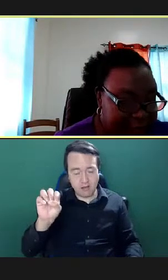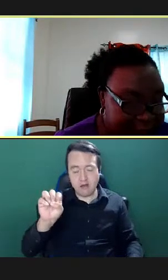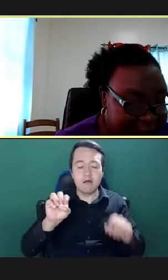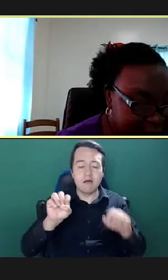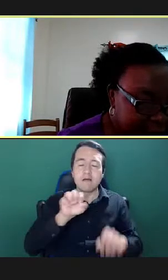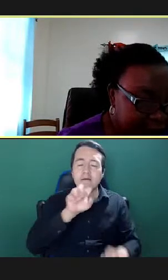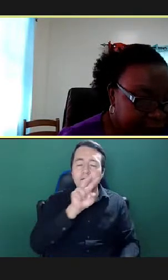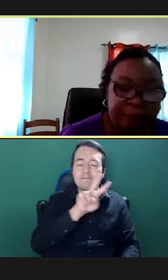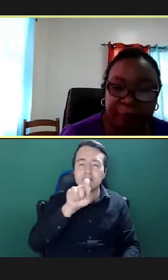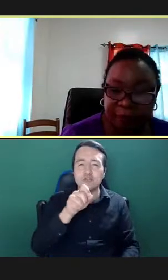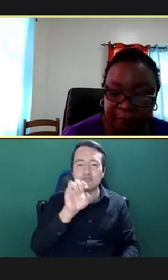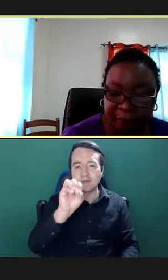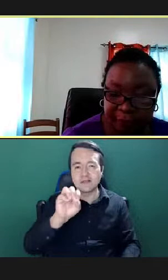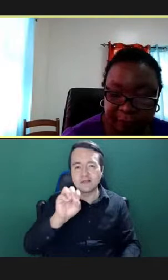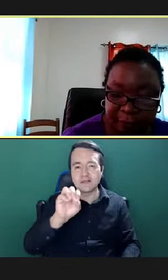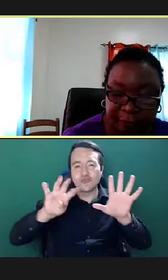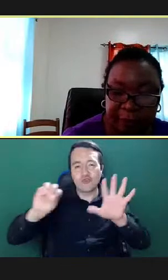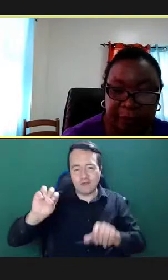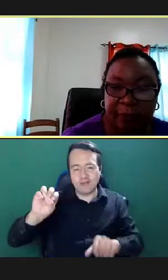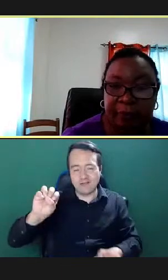523 deaths.